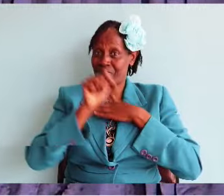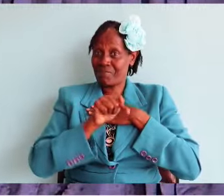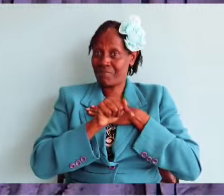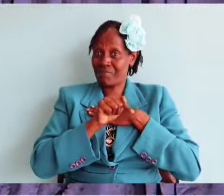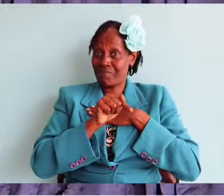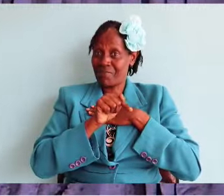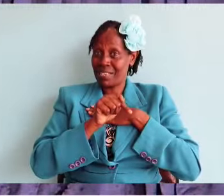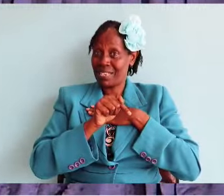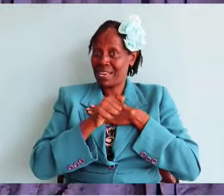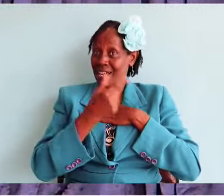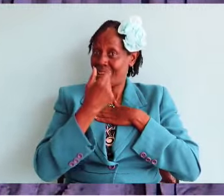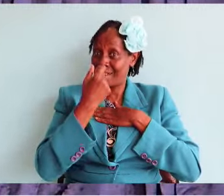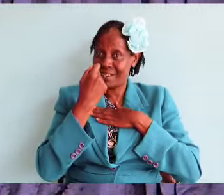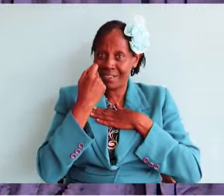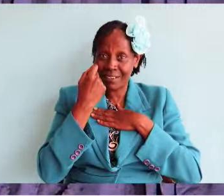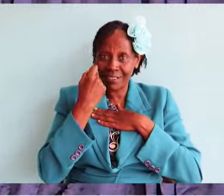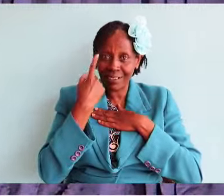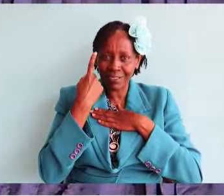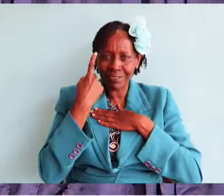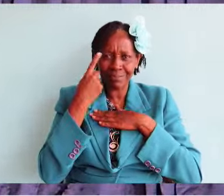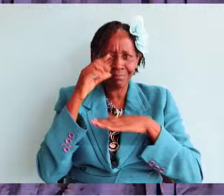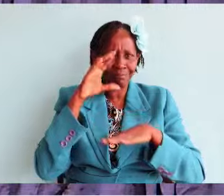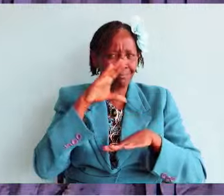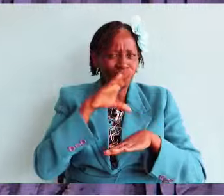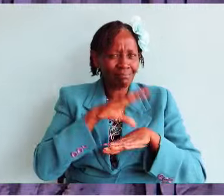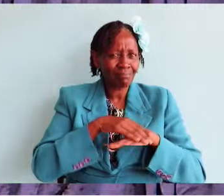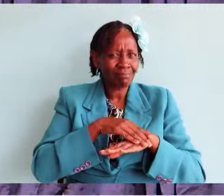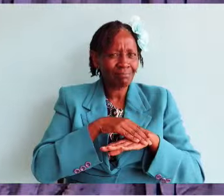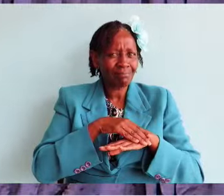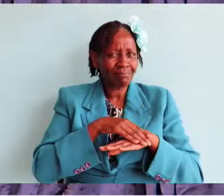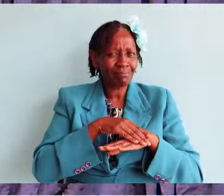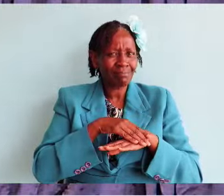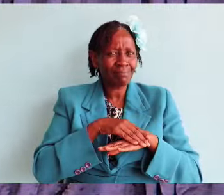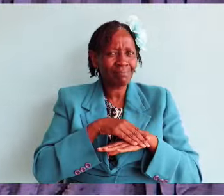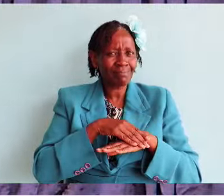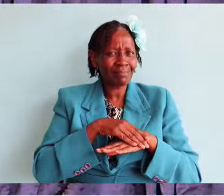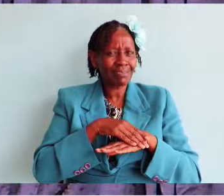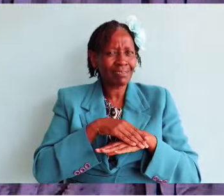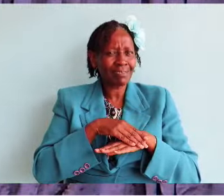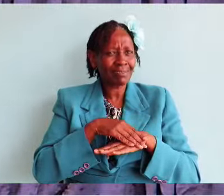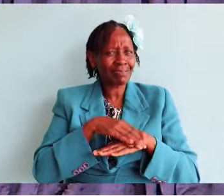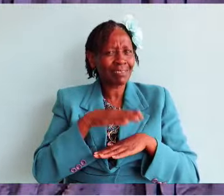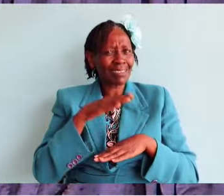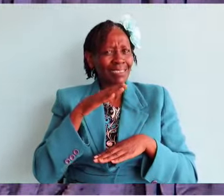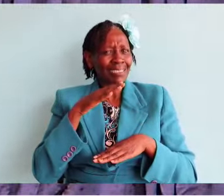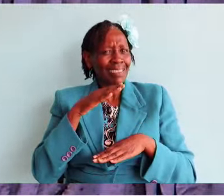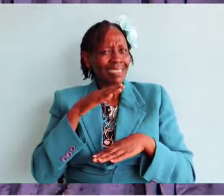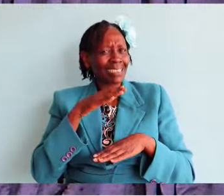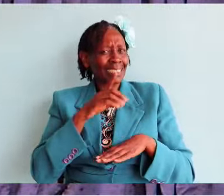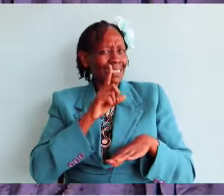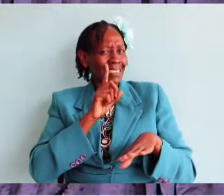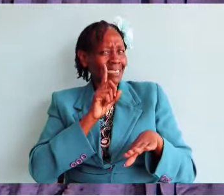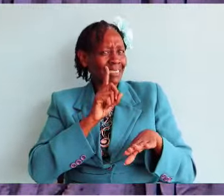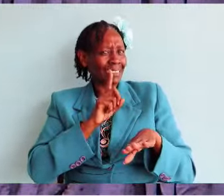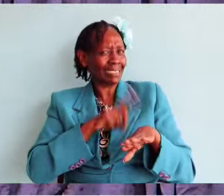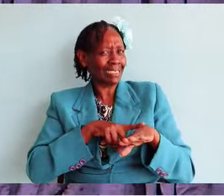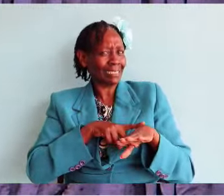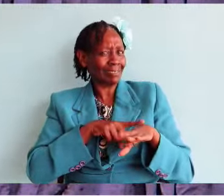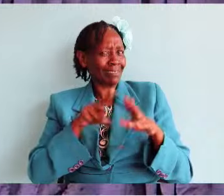I just thought of something. I said, you know, when we were starting this